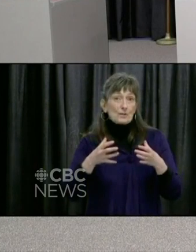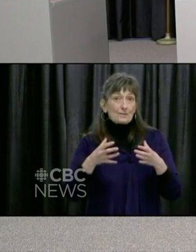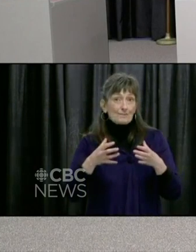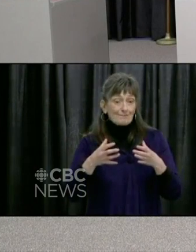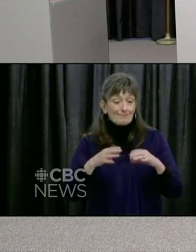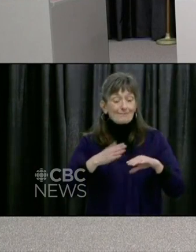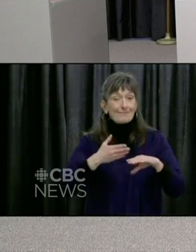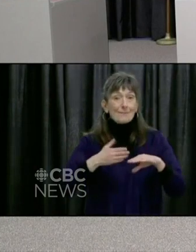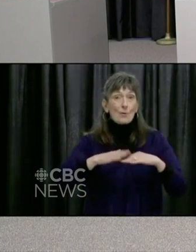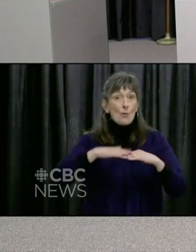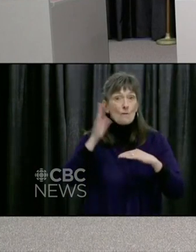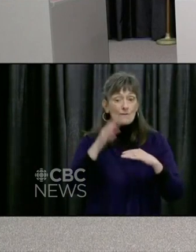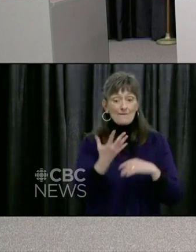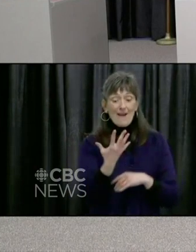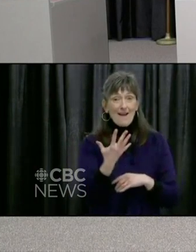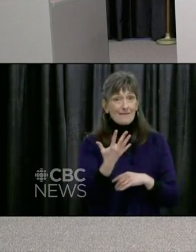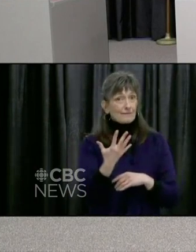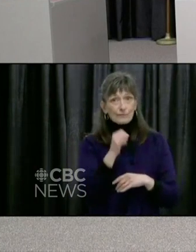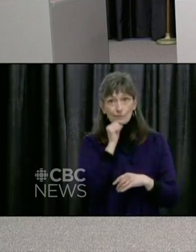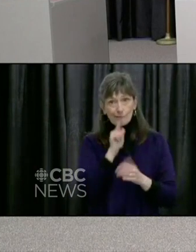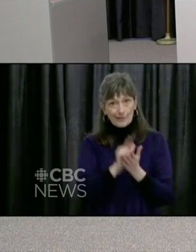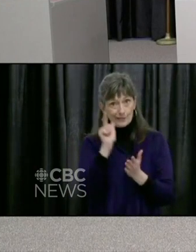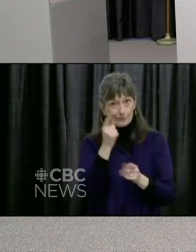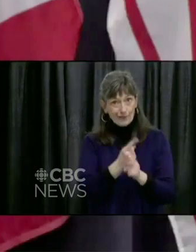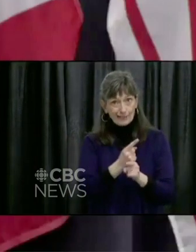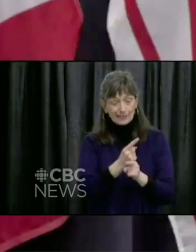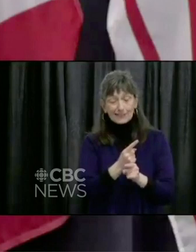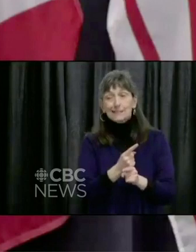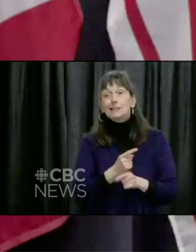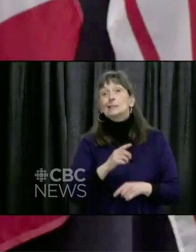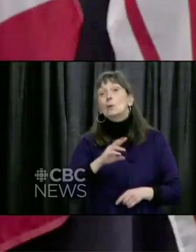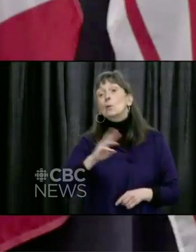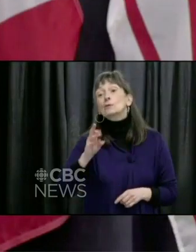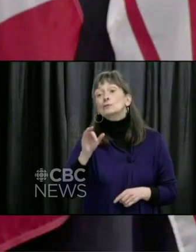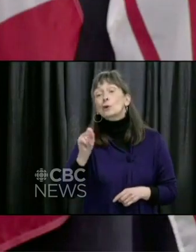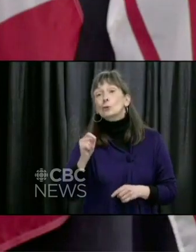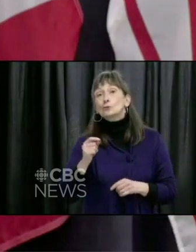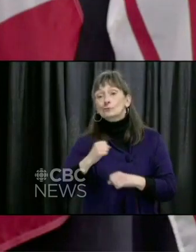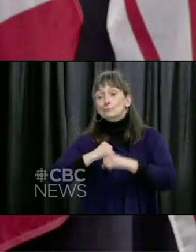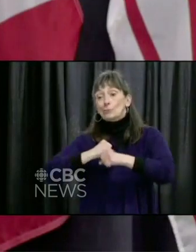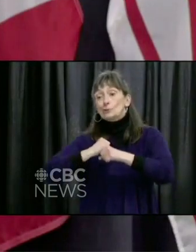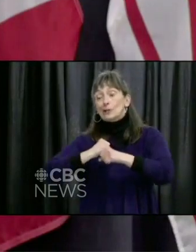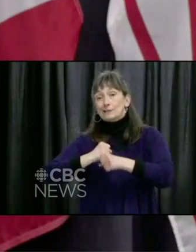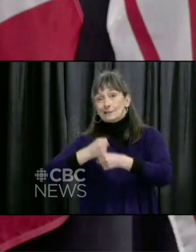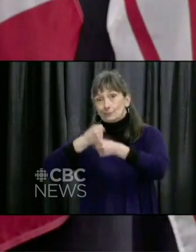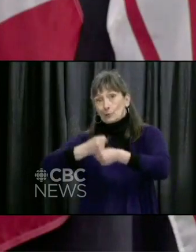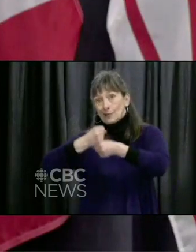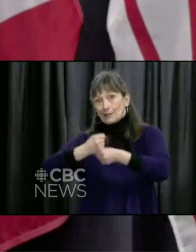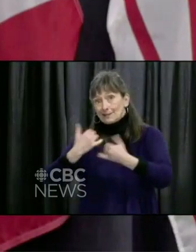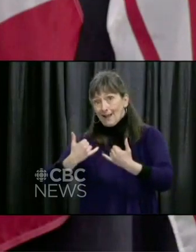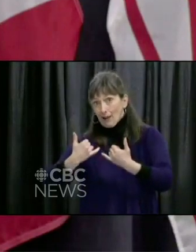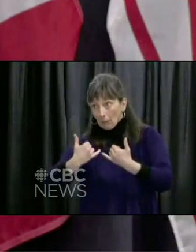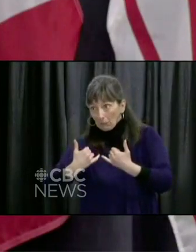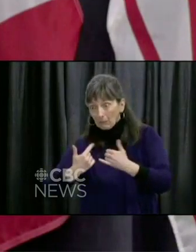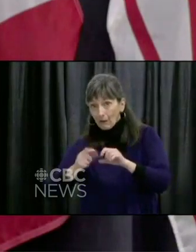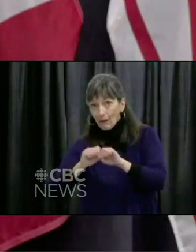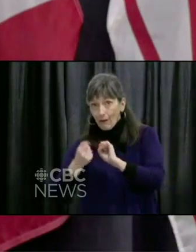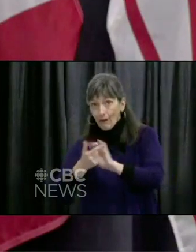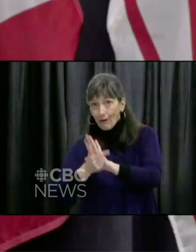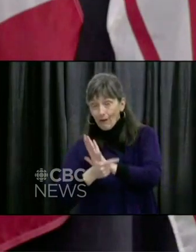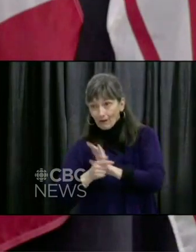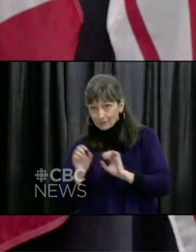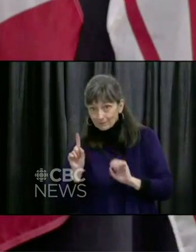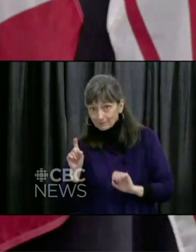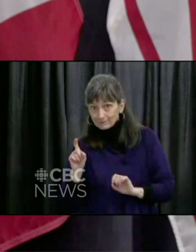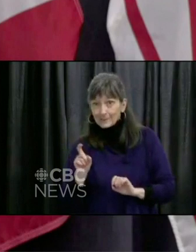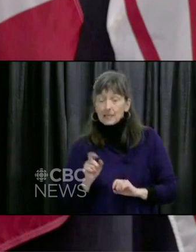breaking the law, and could they be charged? Whether or not you're breaking the law is not a decision for a politician, but if they can't keep 6 feet